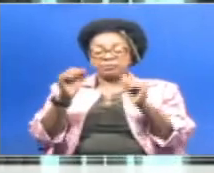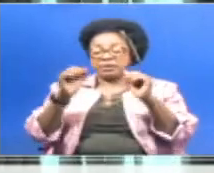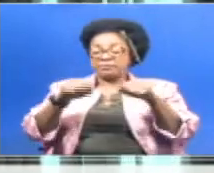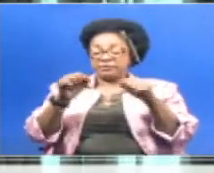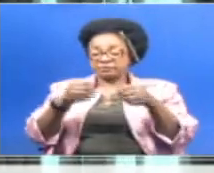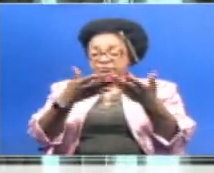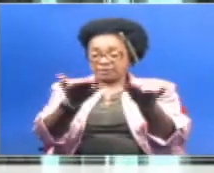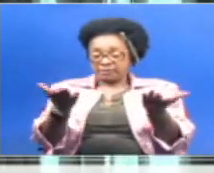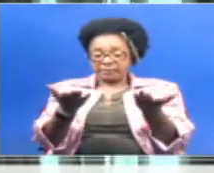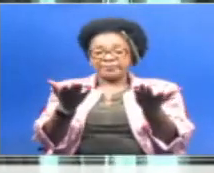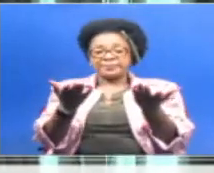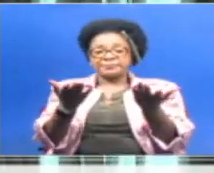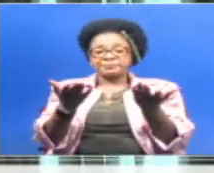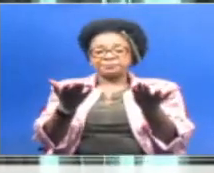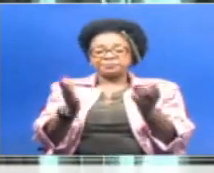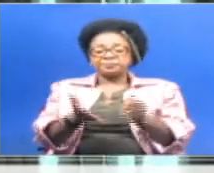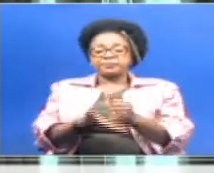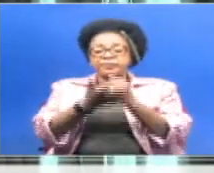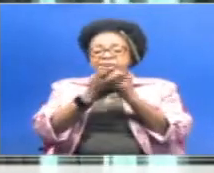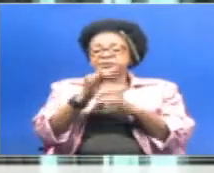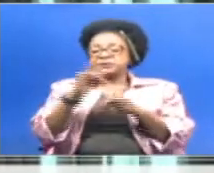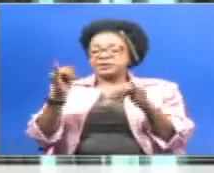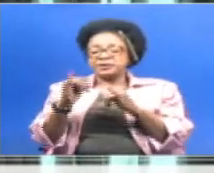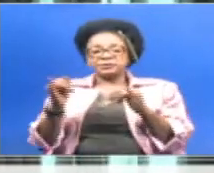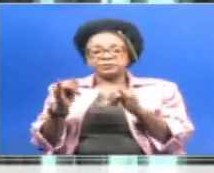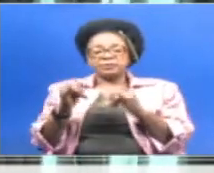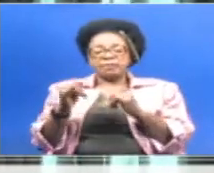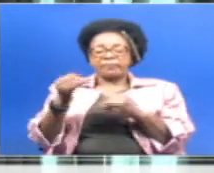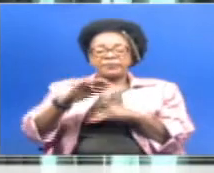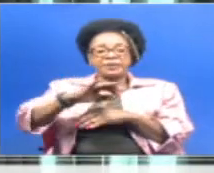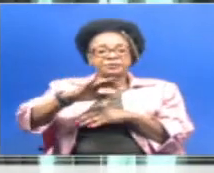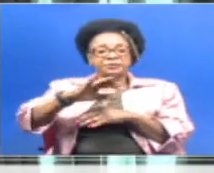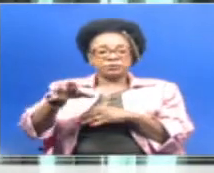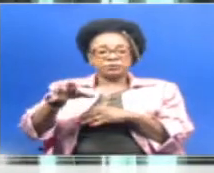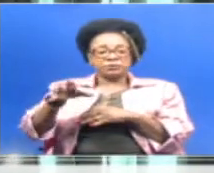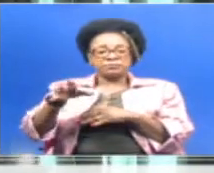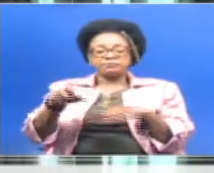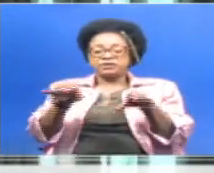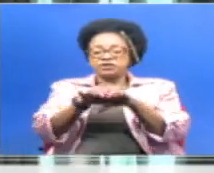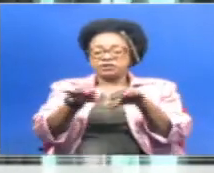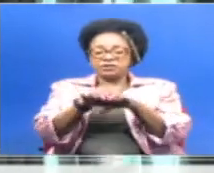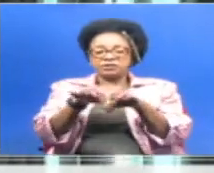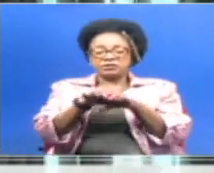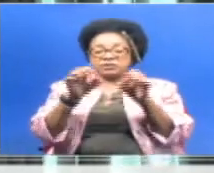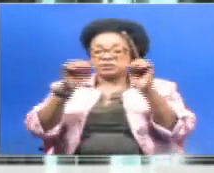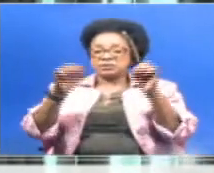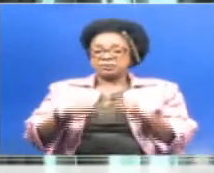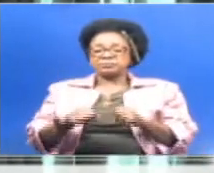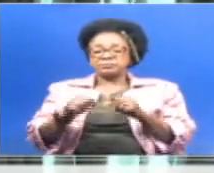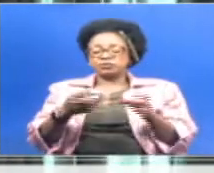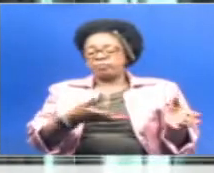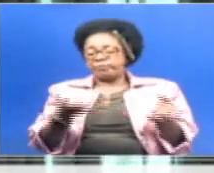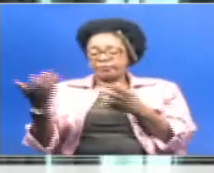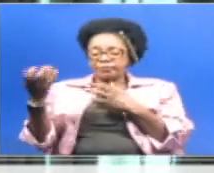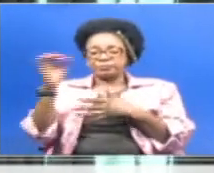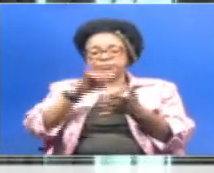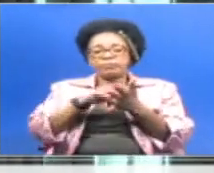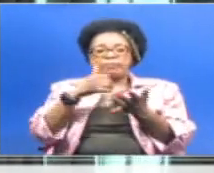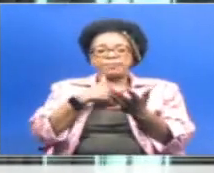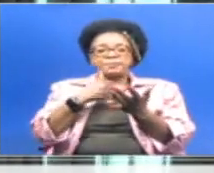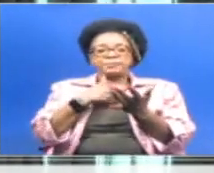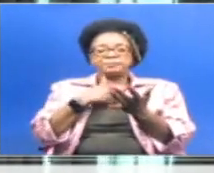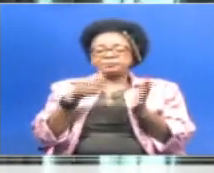have cities and towns in cleaning and unclogging the drainage system so that we don't have a